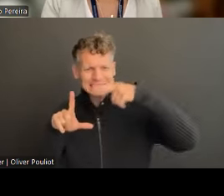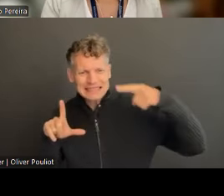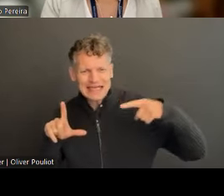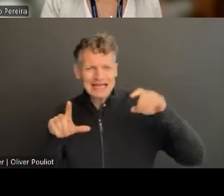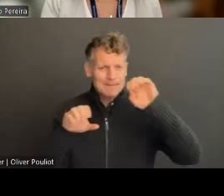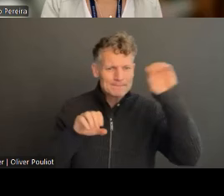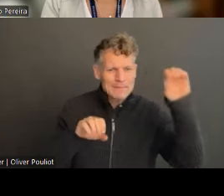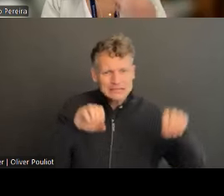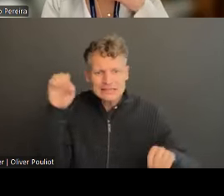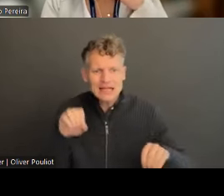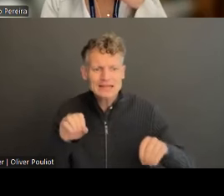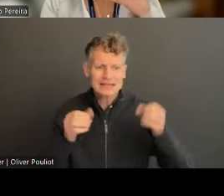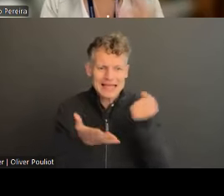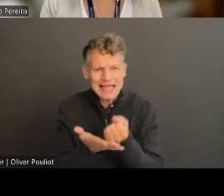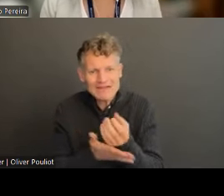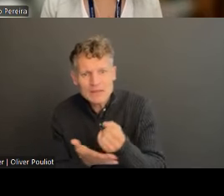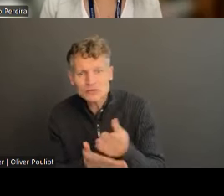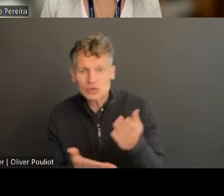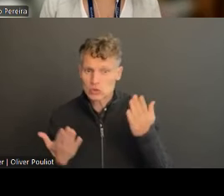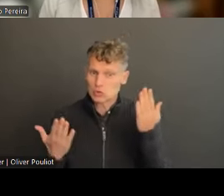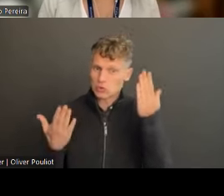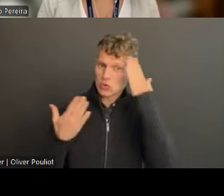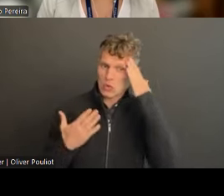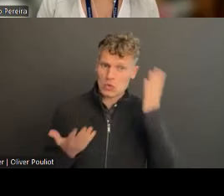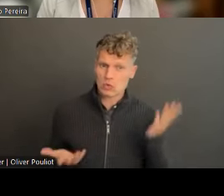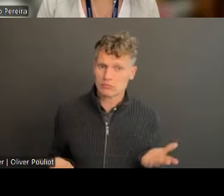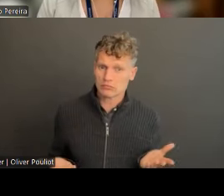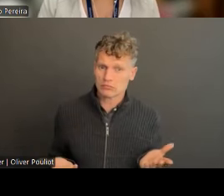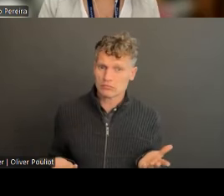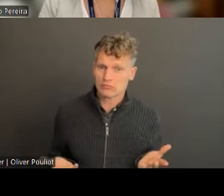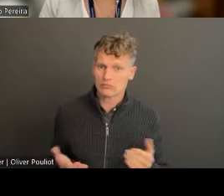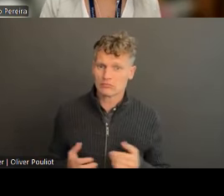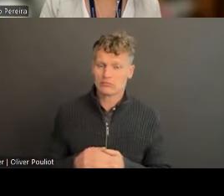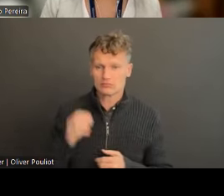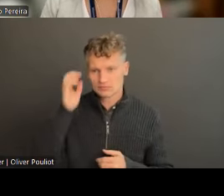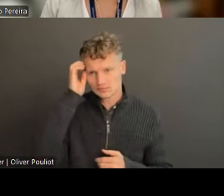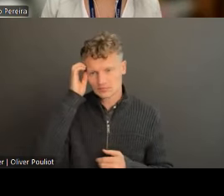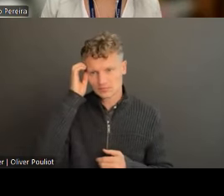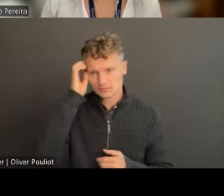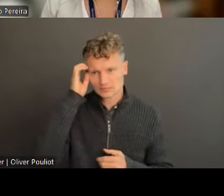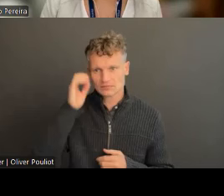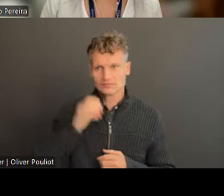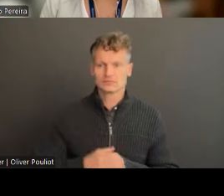have the early onset of the disease.